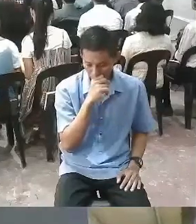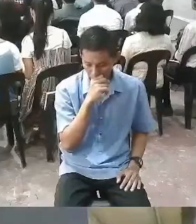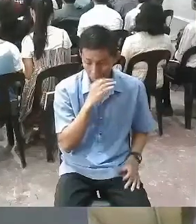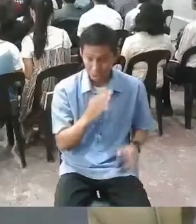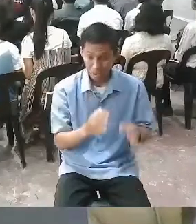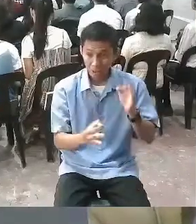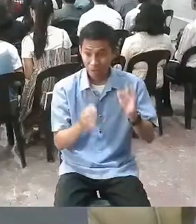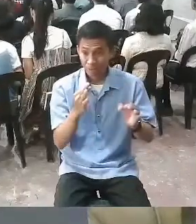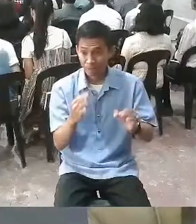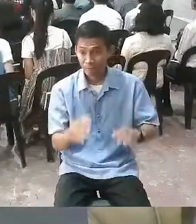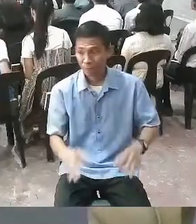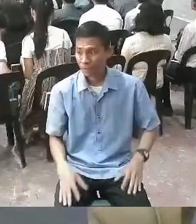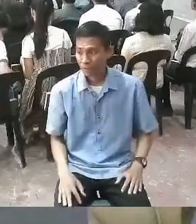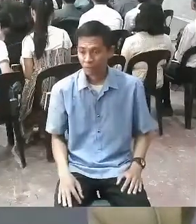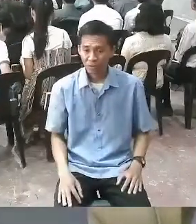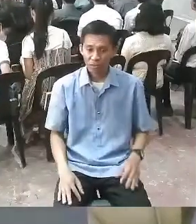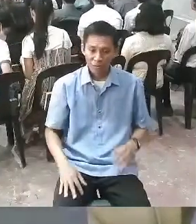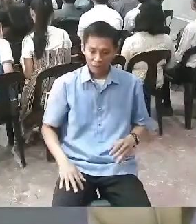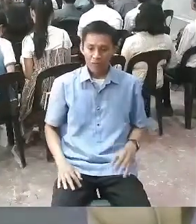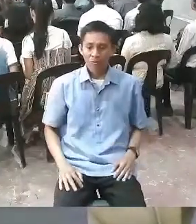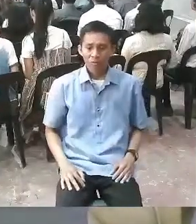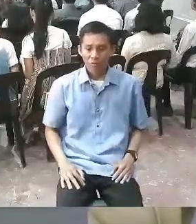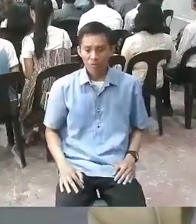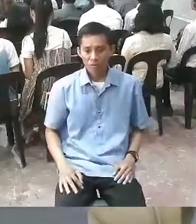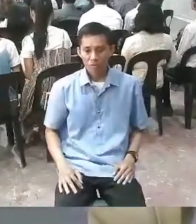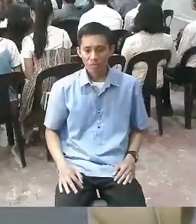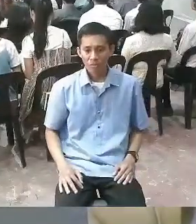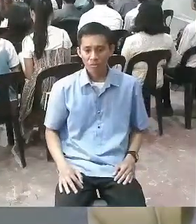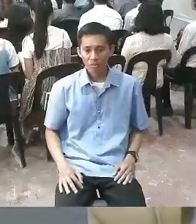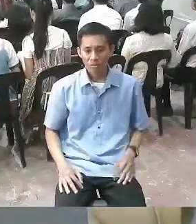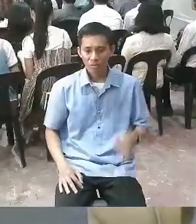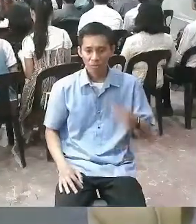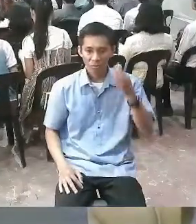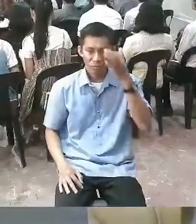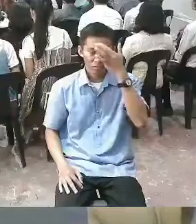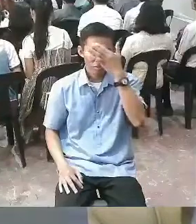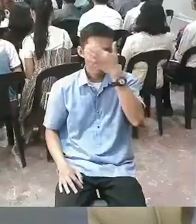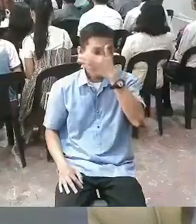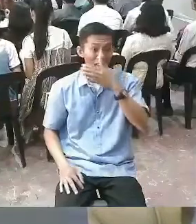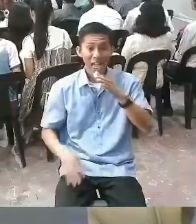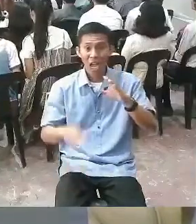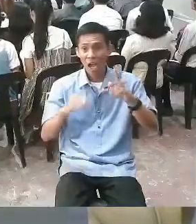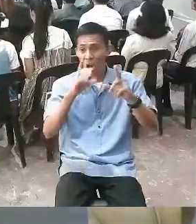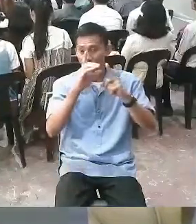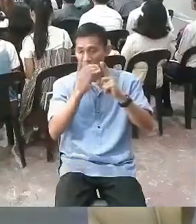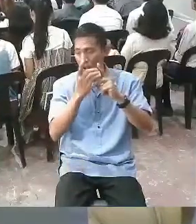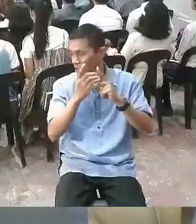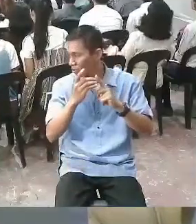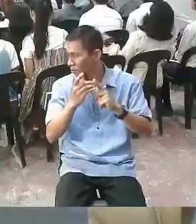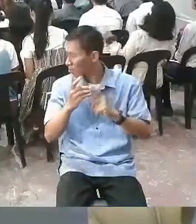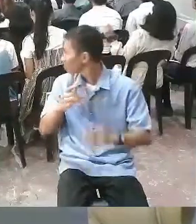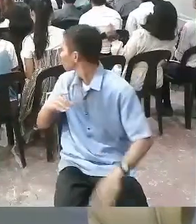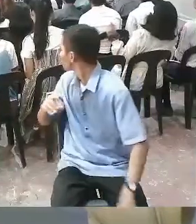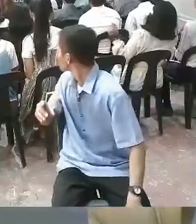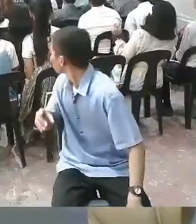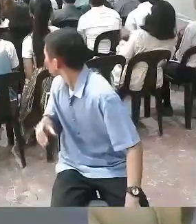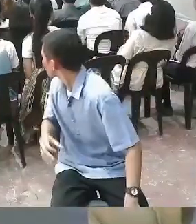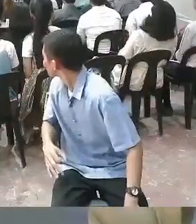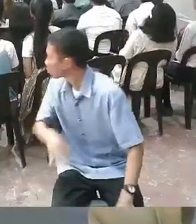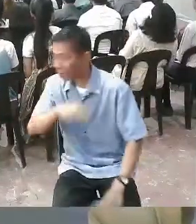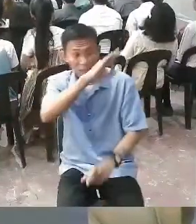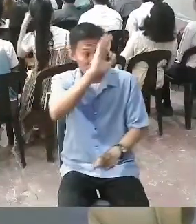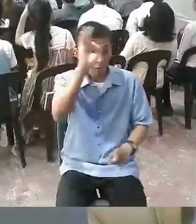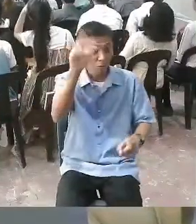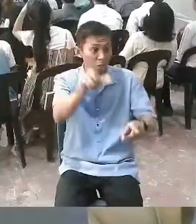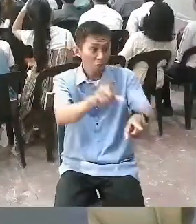go past 45 minutes, this trap door will open, and I will disappear, and I